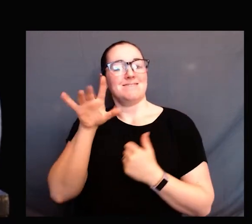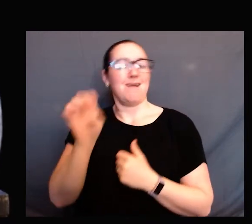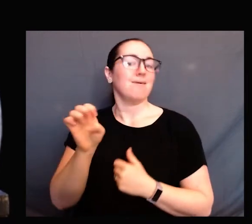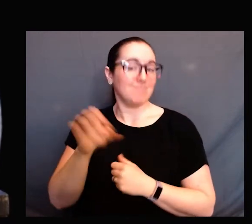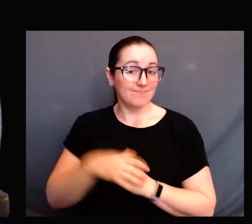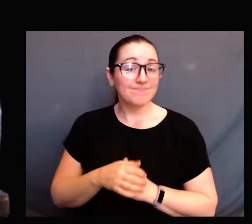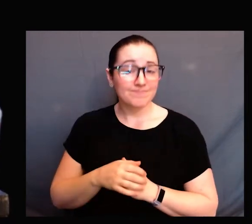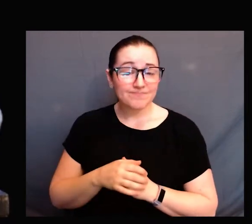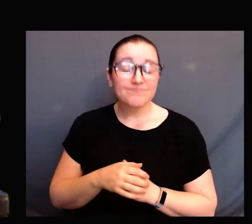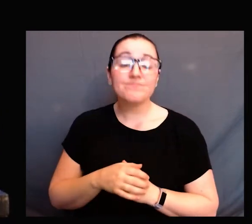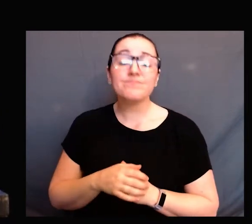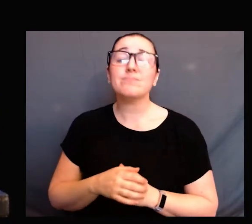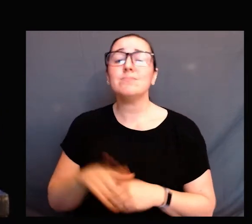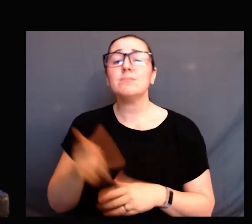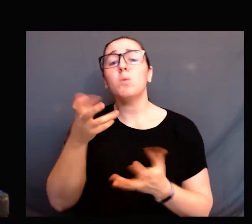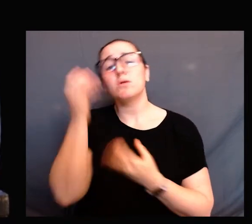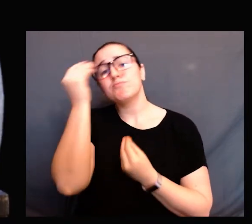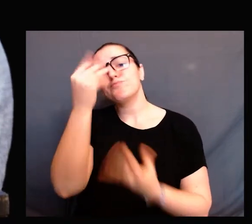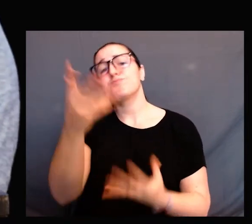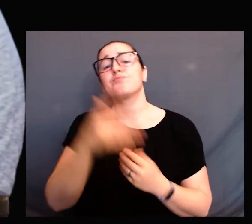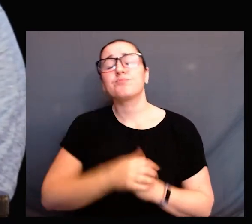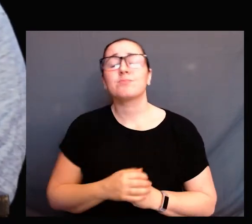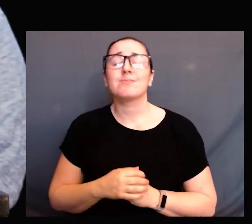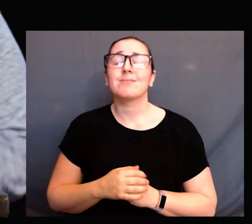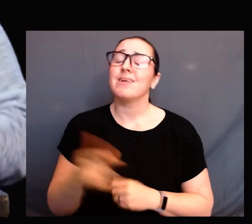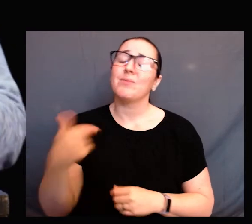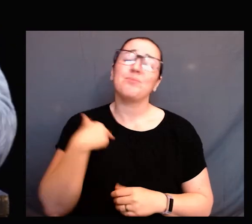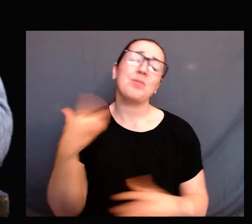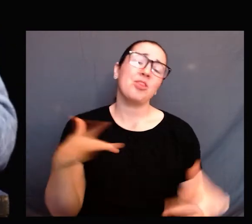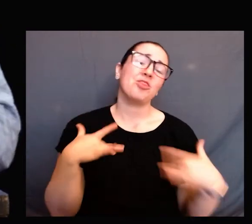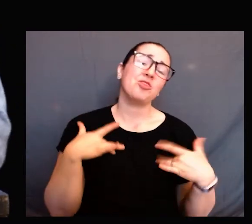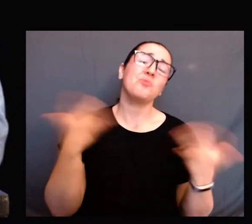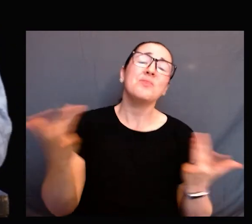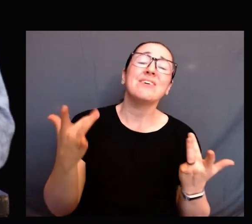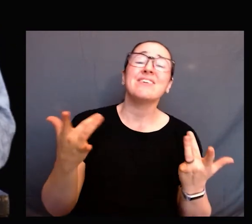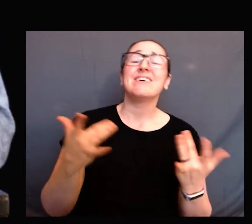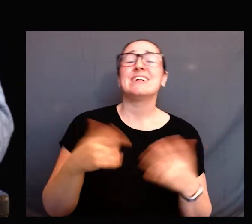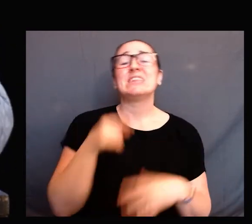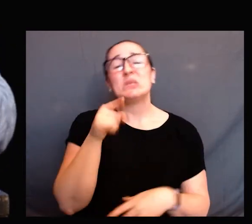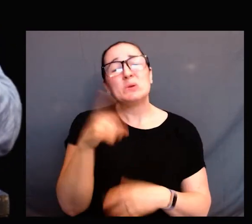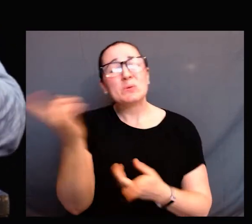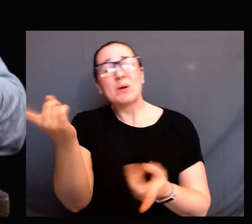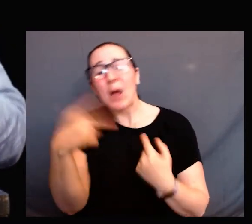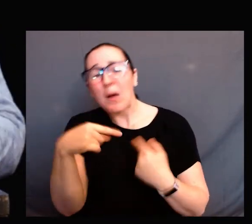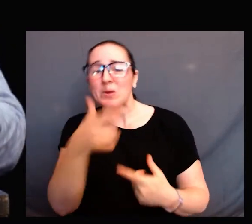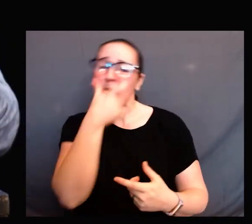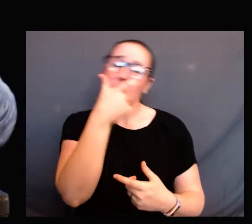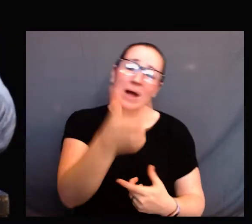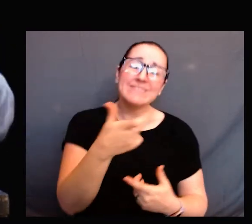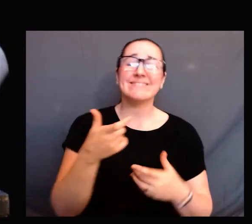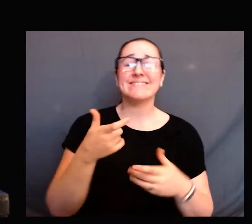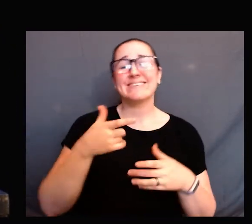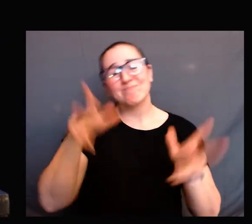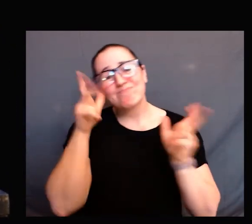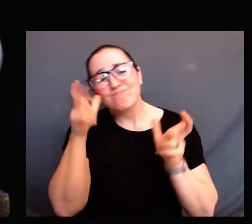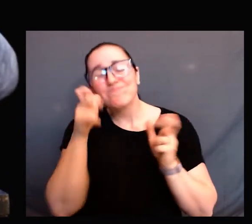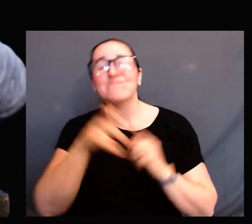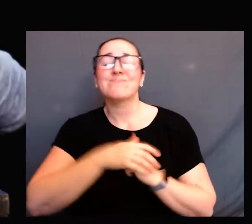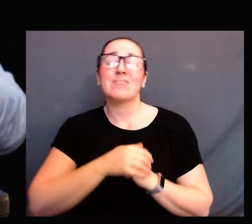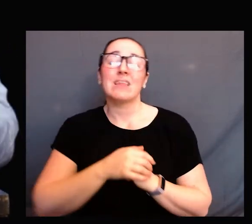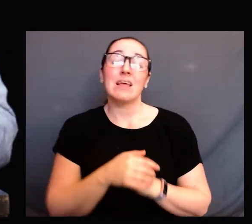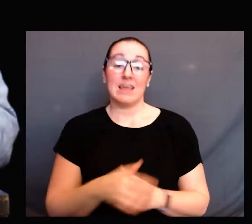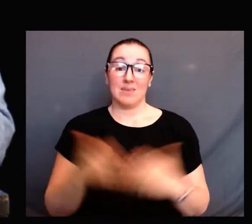life. Let me say this to you. I am so thrilled that you're coming and listening, or